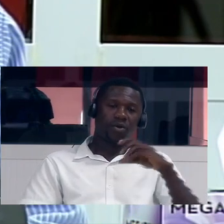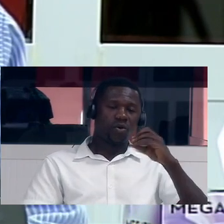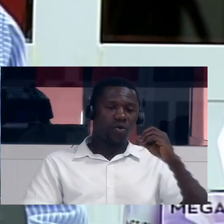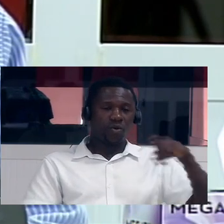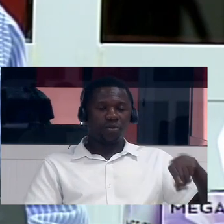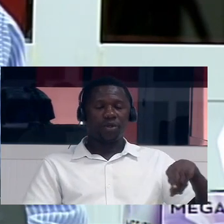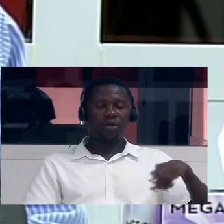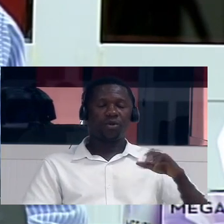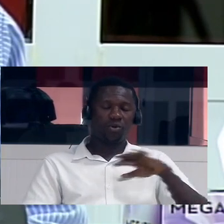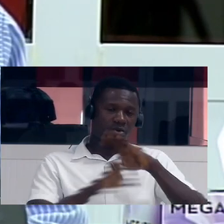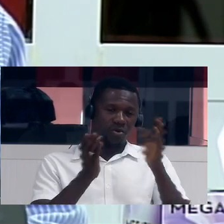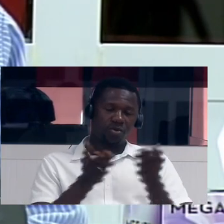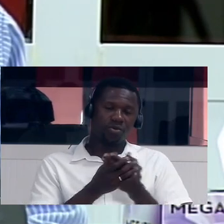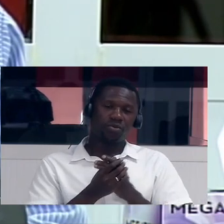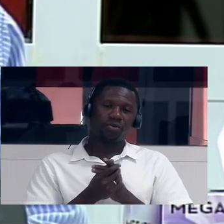Okay.